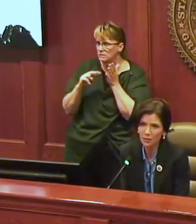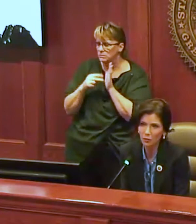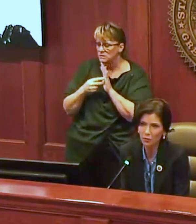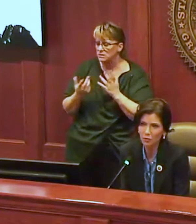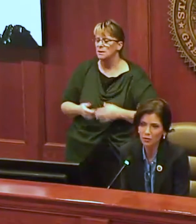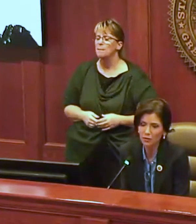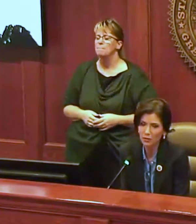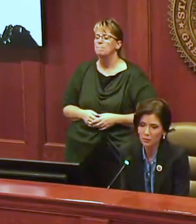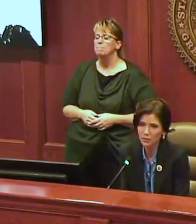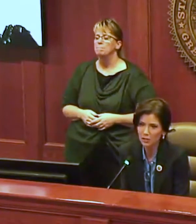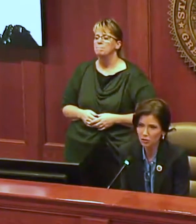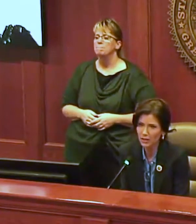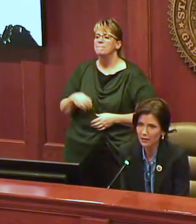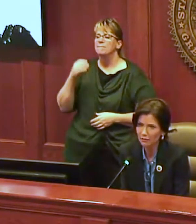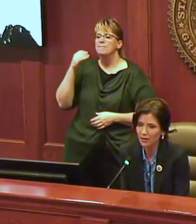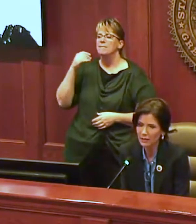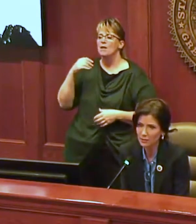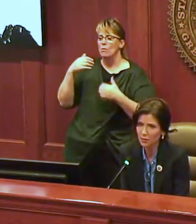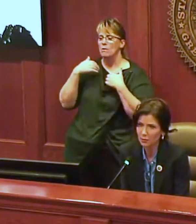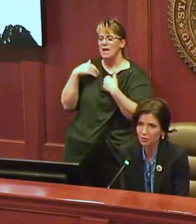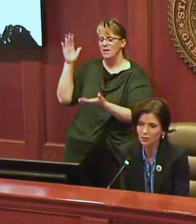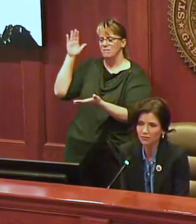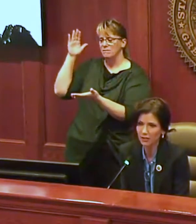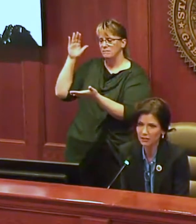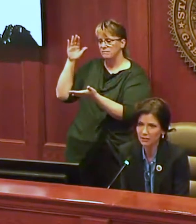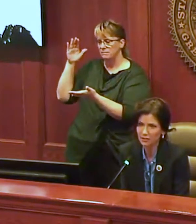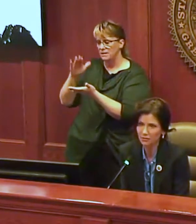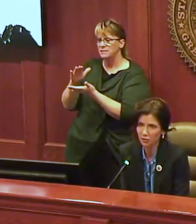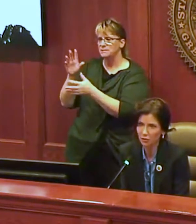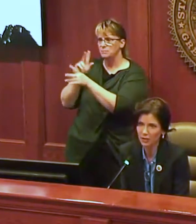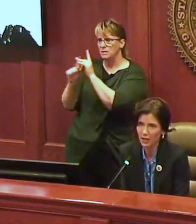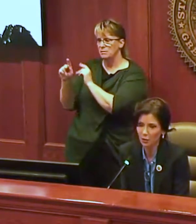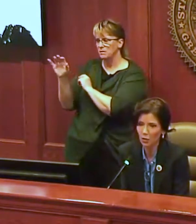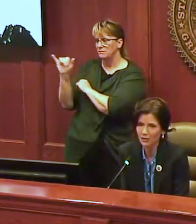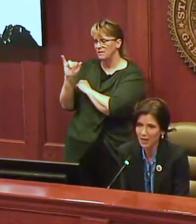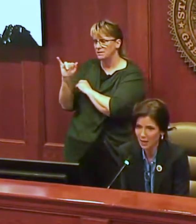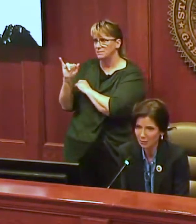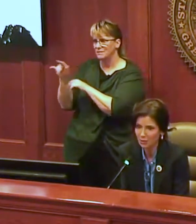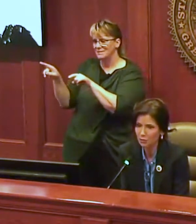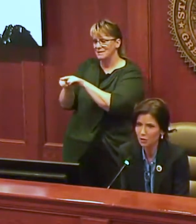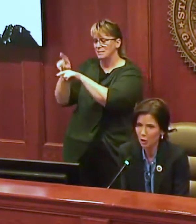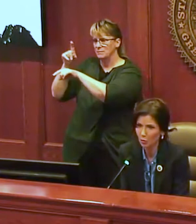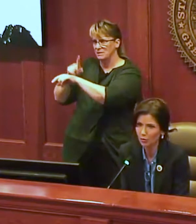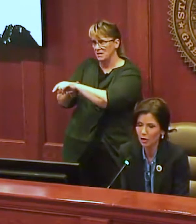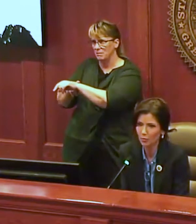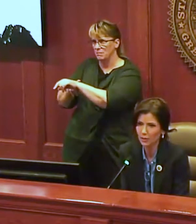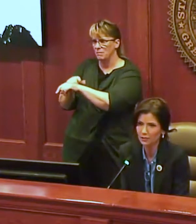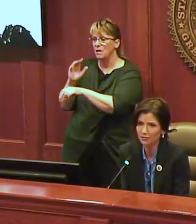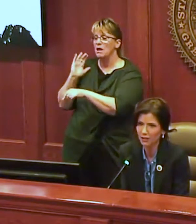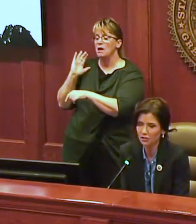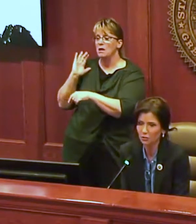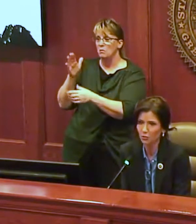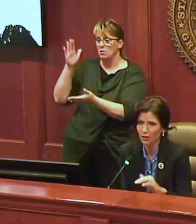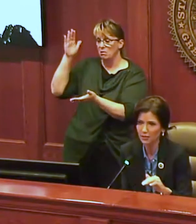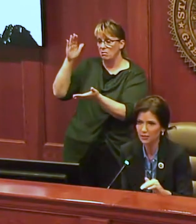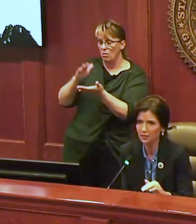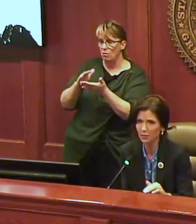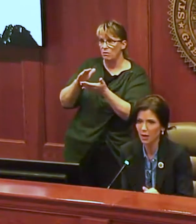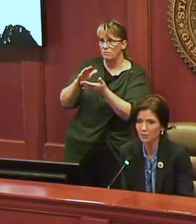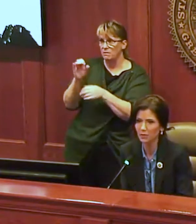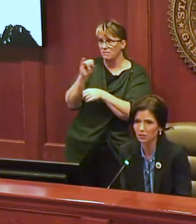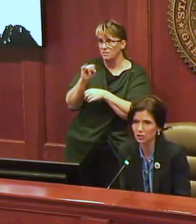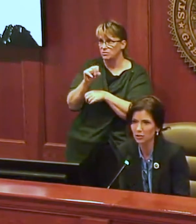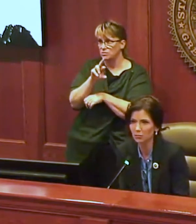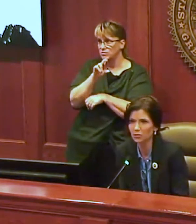would mean that we would potentially have less people infected severely at one time. It would lower our peak infection rate